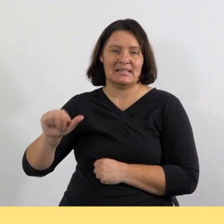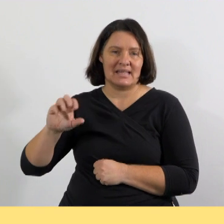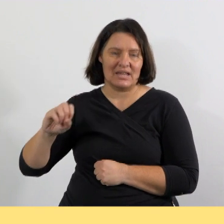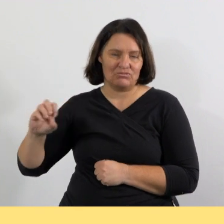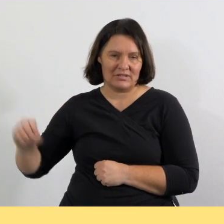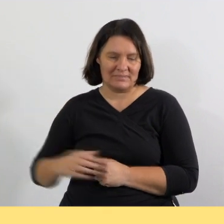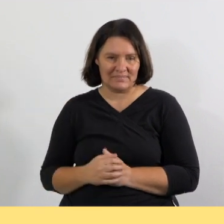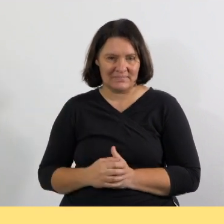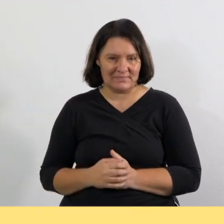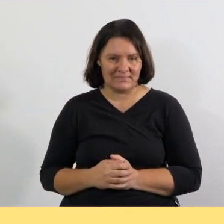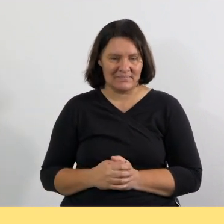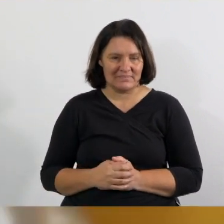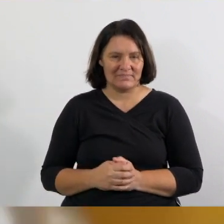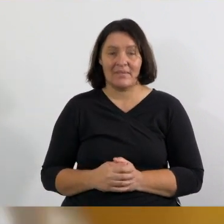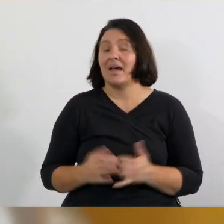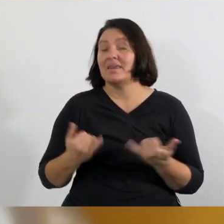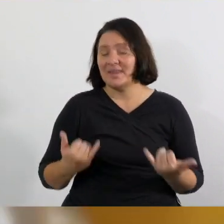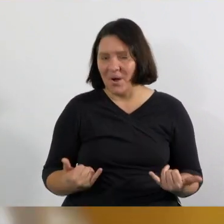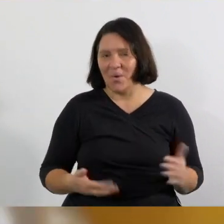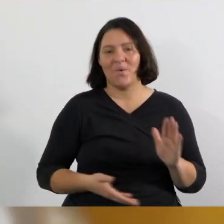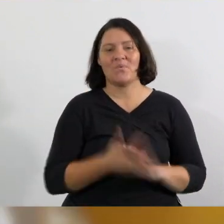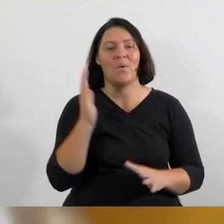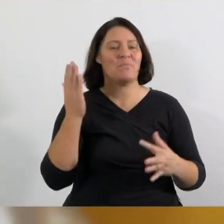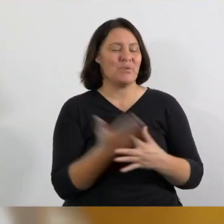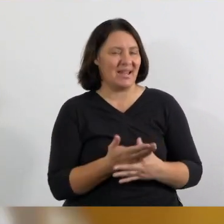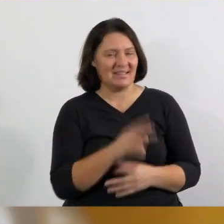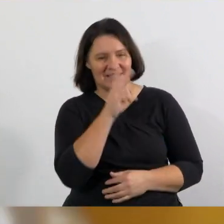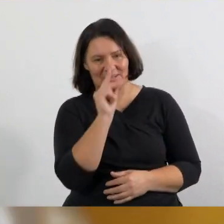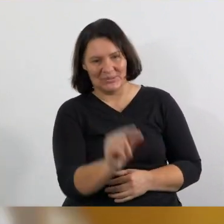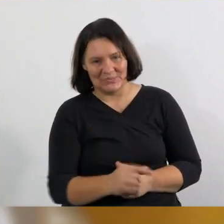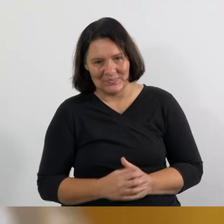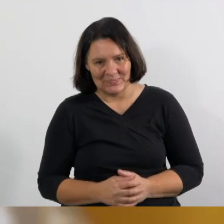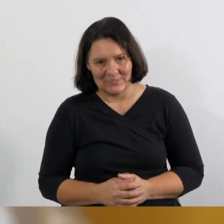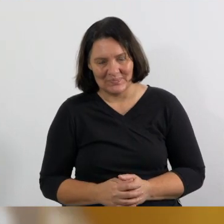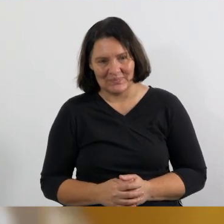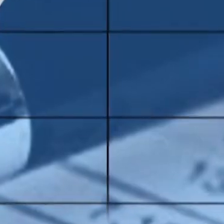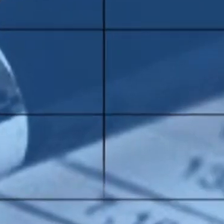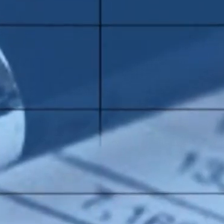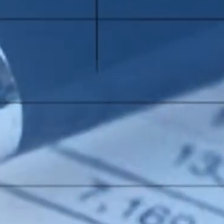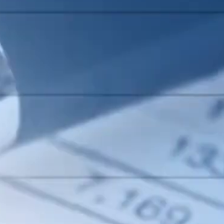69,600 rands. Dear learners, we're going to go for an ad break. See you shortly.